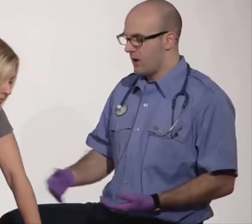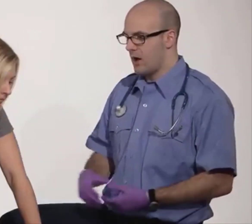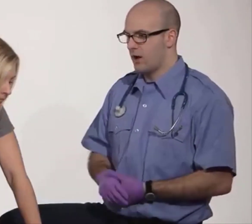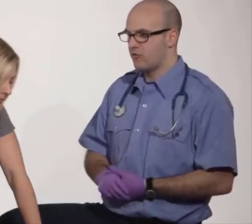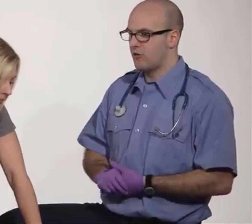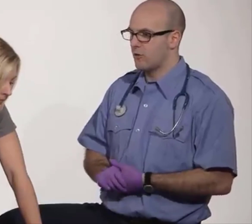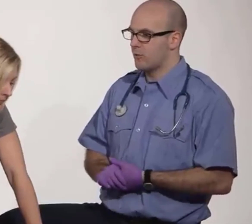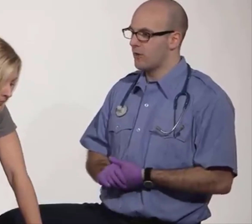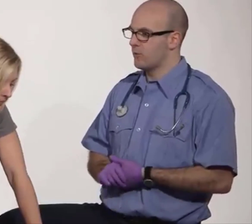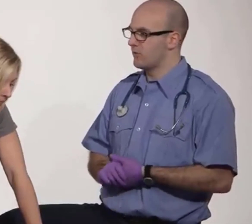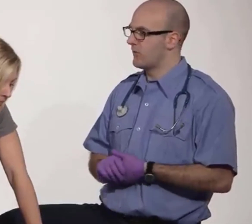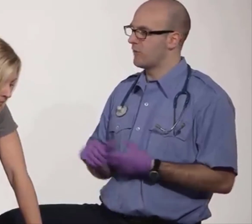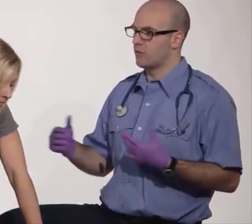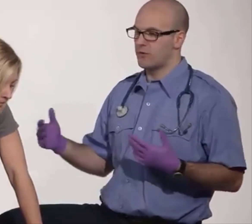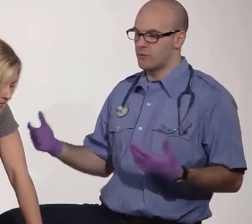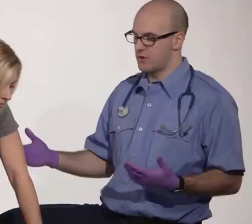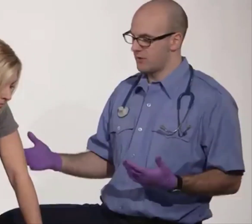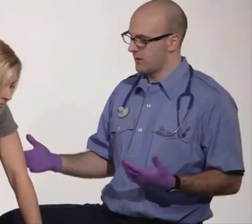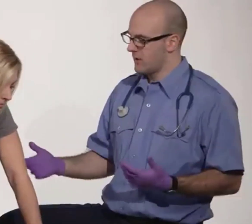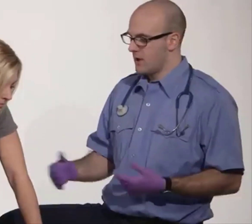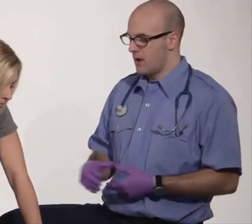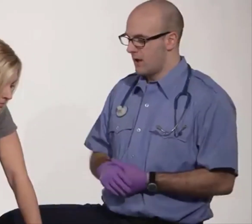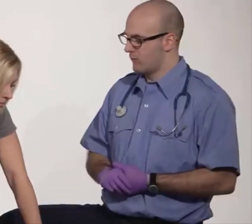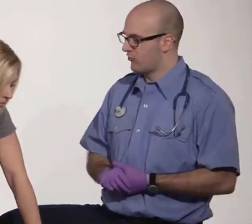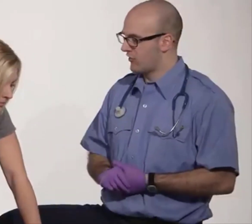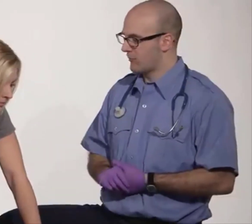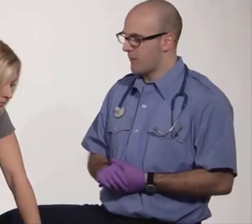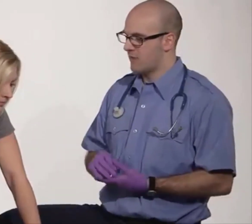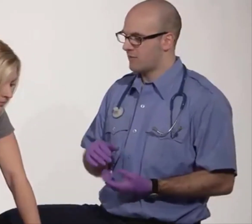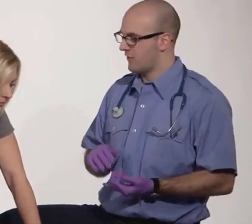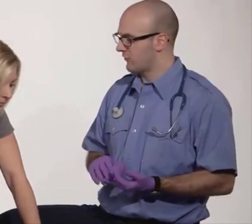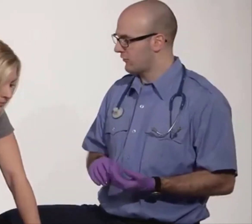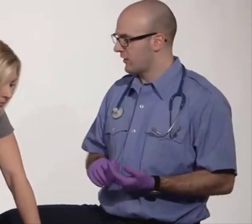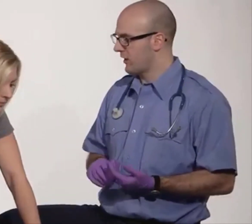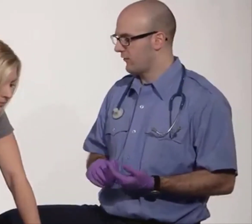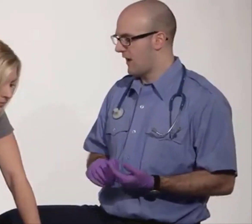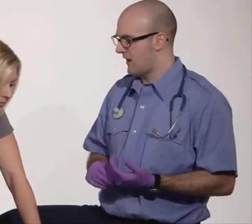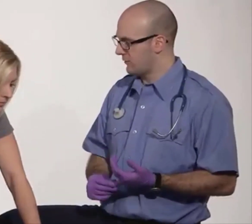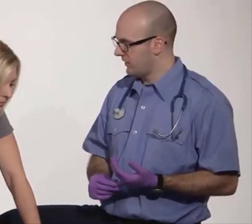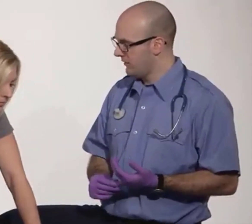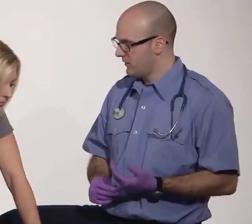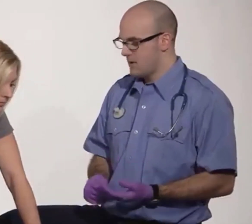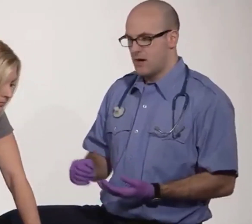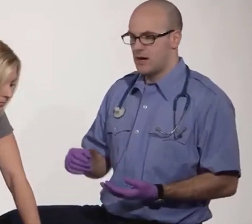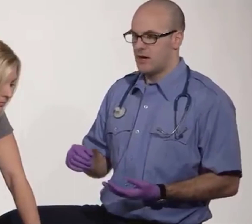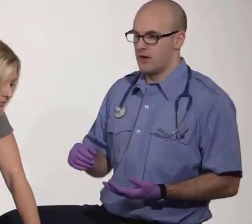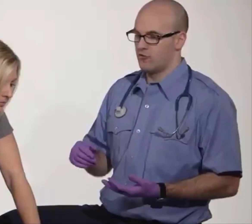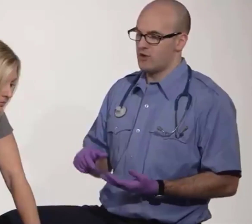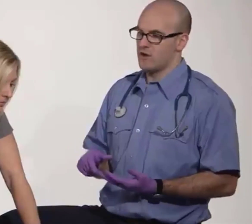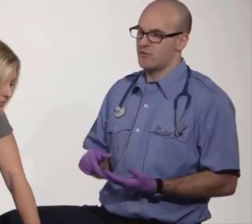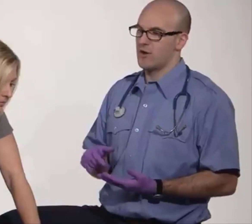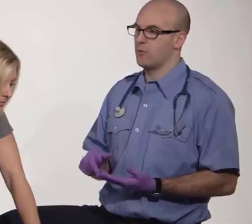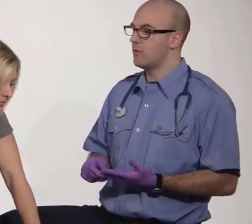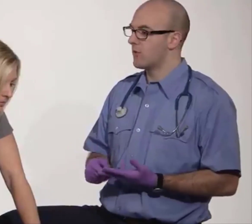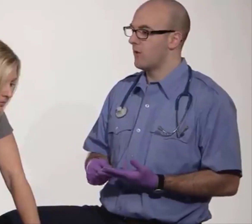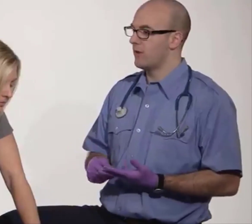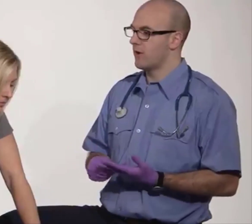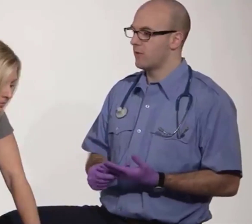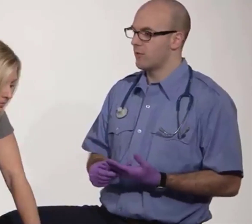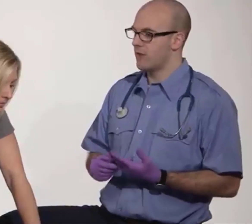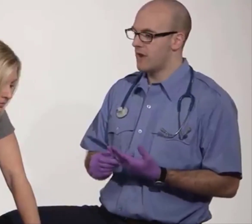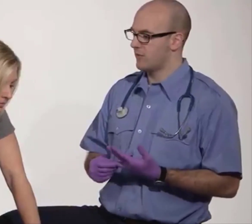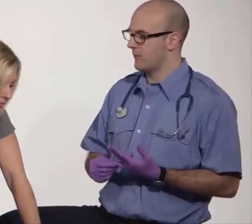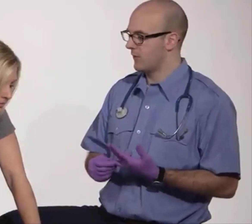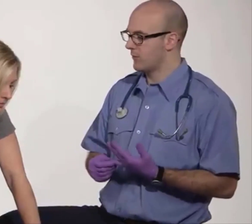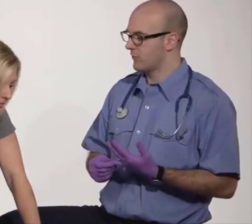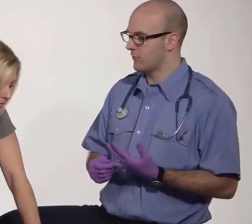female. Chief complaint was difficulty breathing. She has a past history of asthma. She has an albuterol inhaler